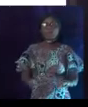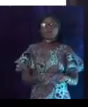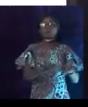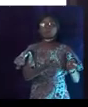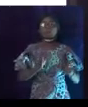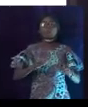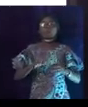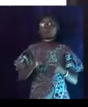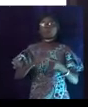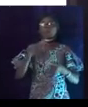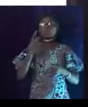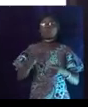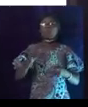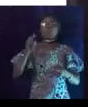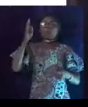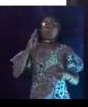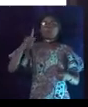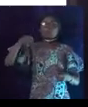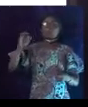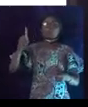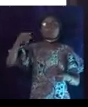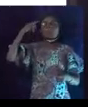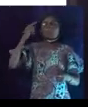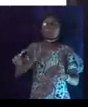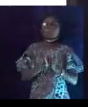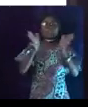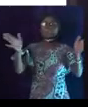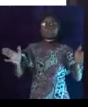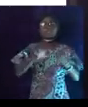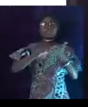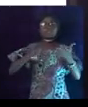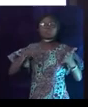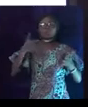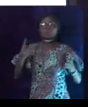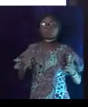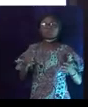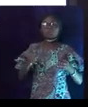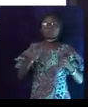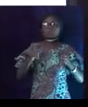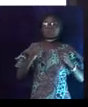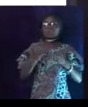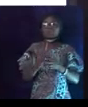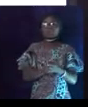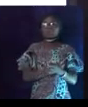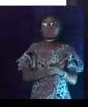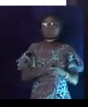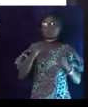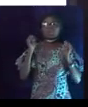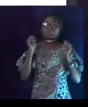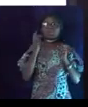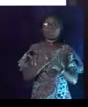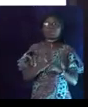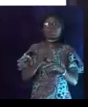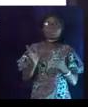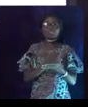in your leisure time. Now I've got homework for you. You are to copy this and convert them